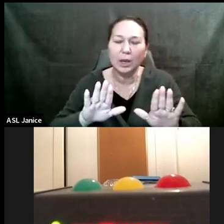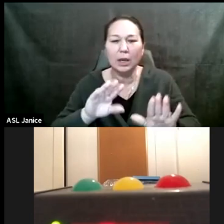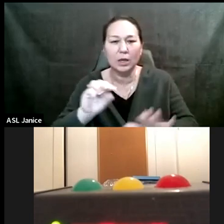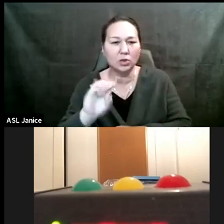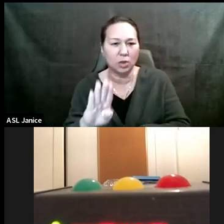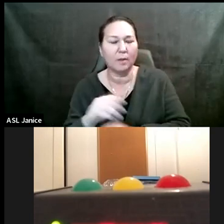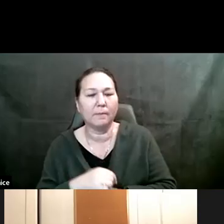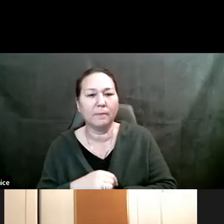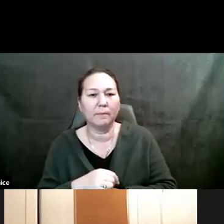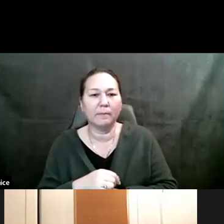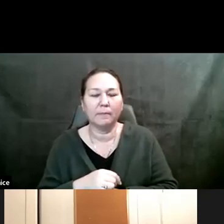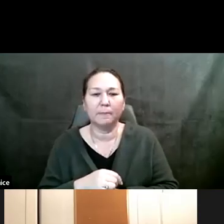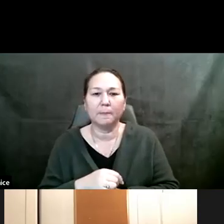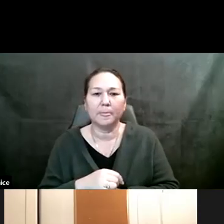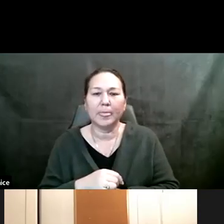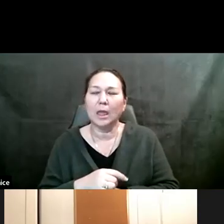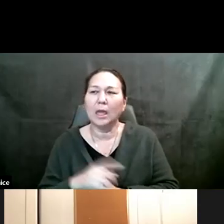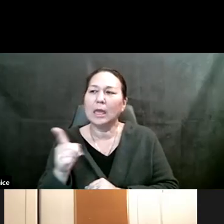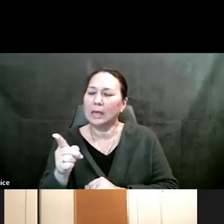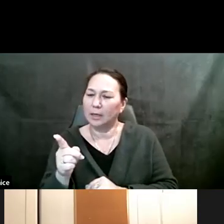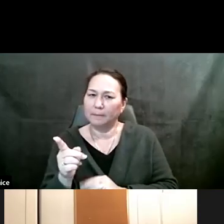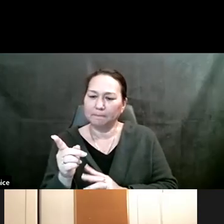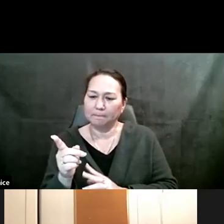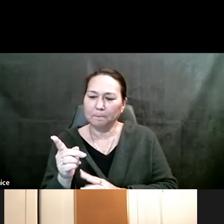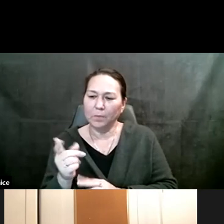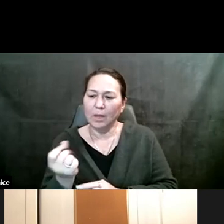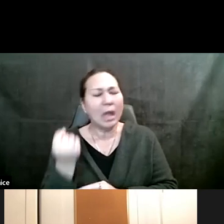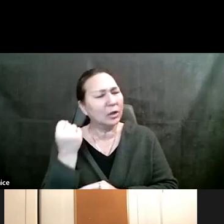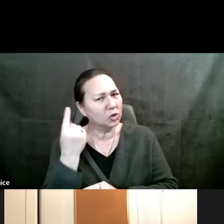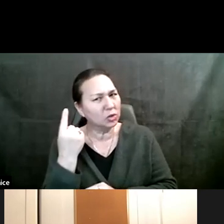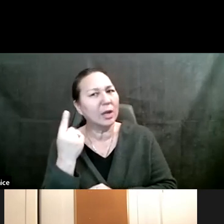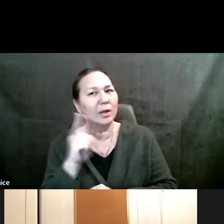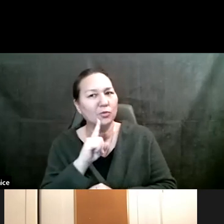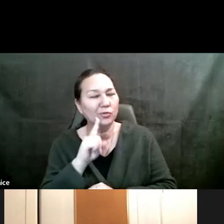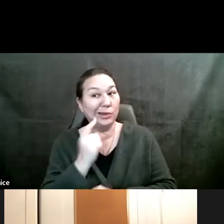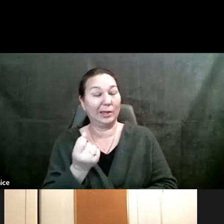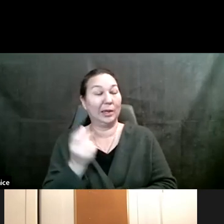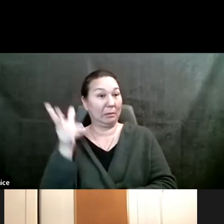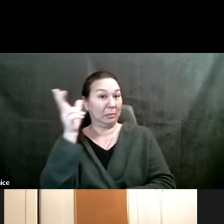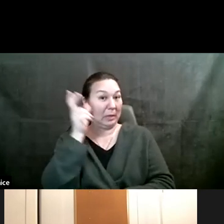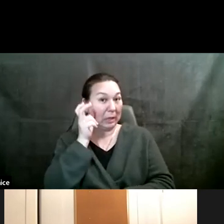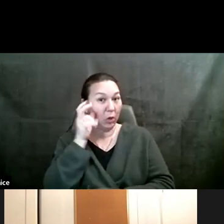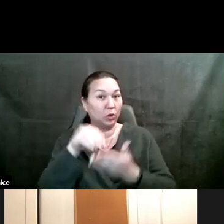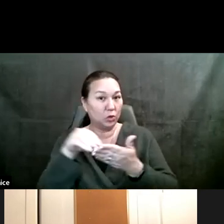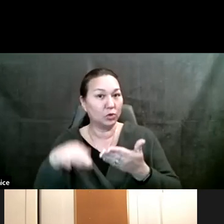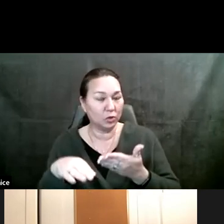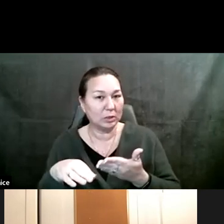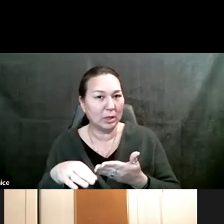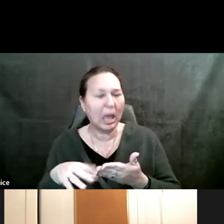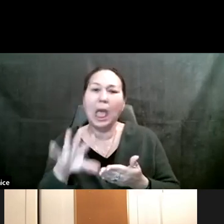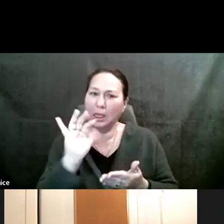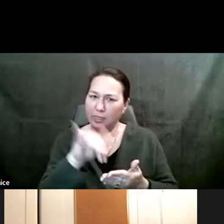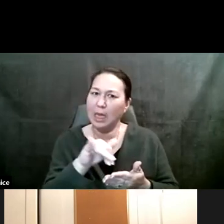with a few other folks who really understood and could relate to the students because they had been there that had been an issue to them